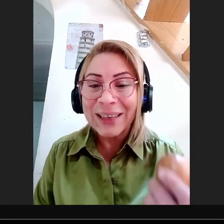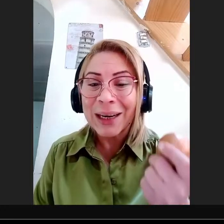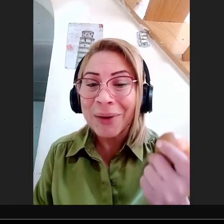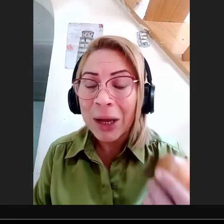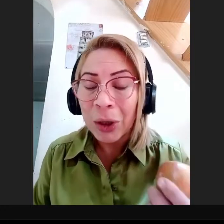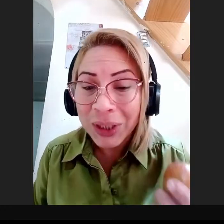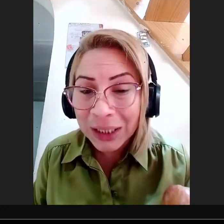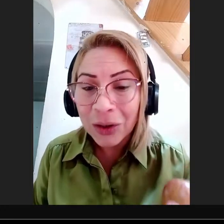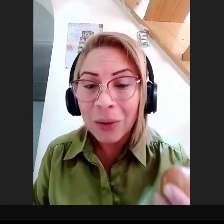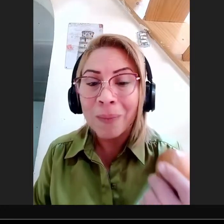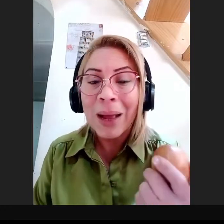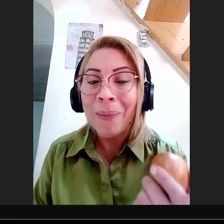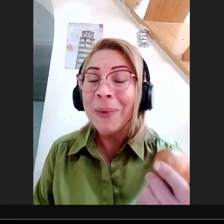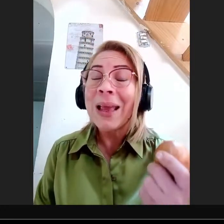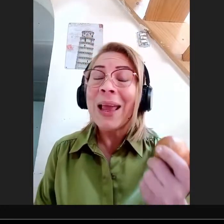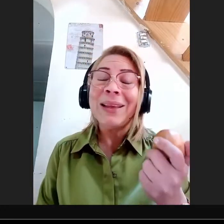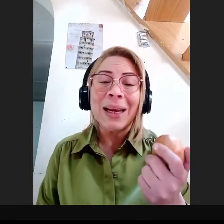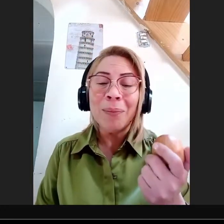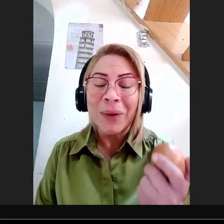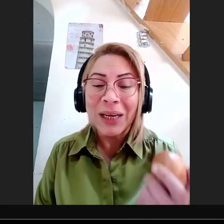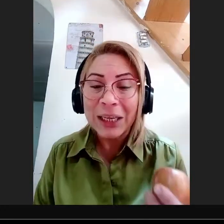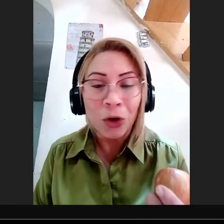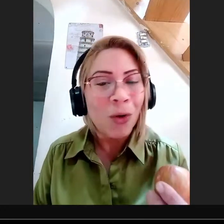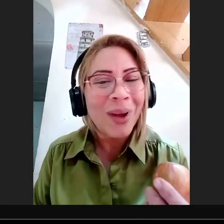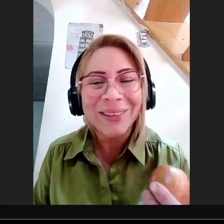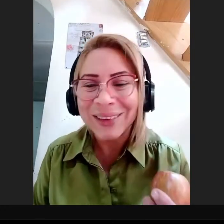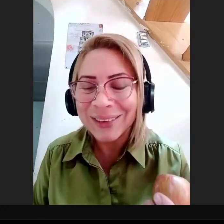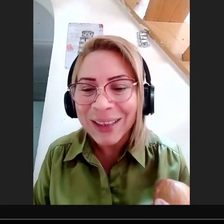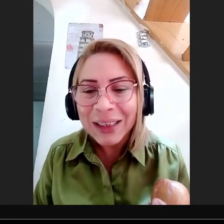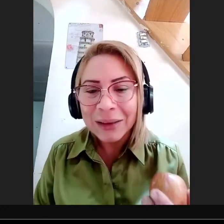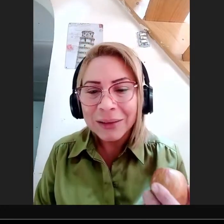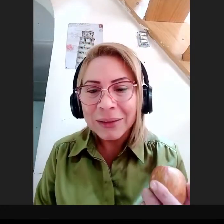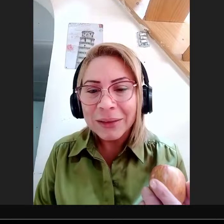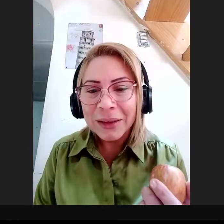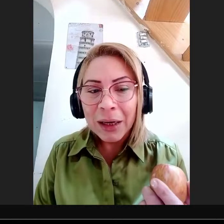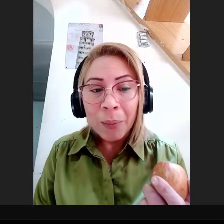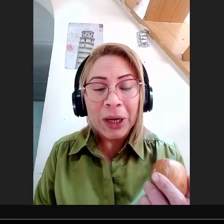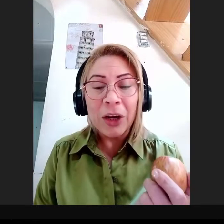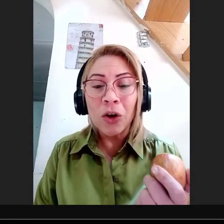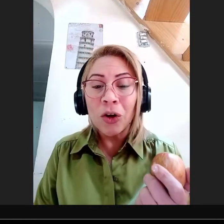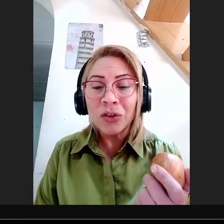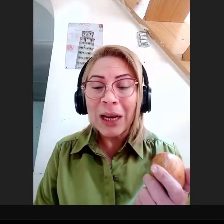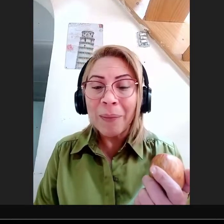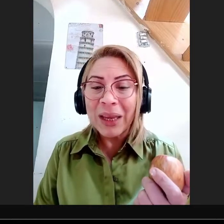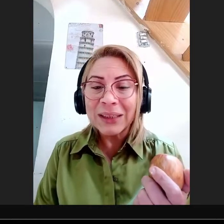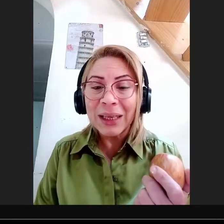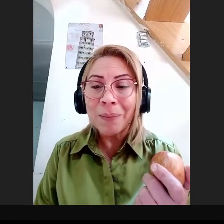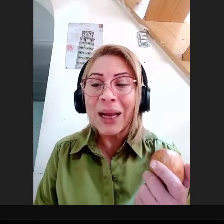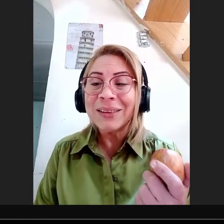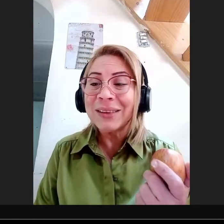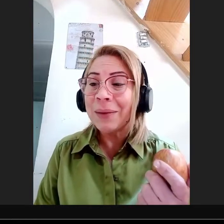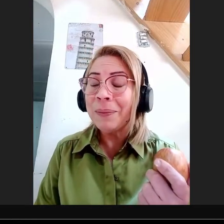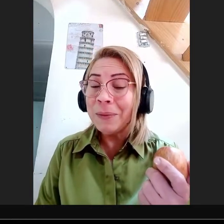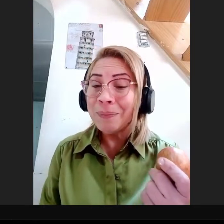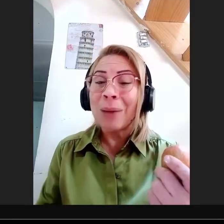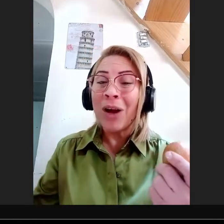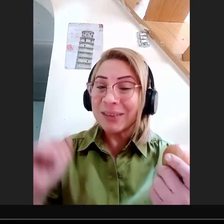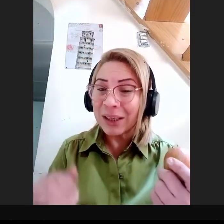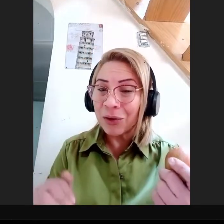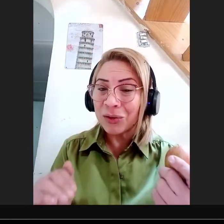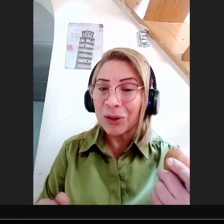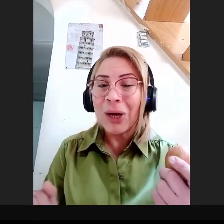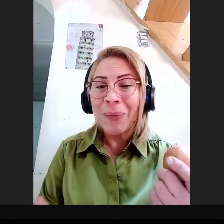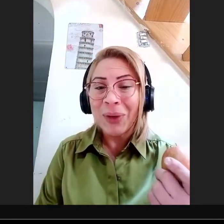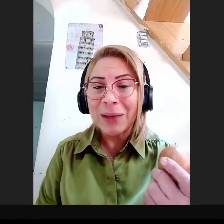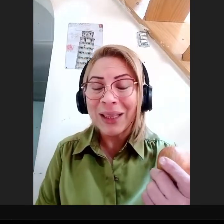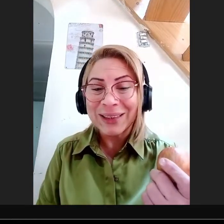if we let this crime become normalized, worthy working conditions will